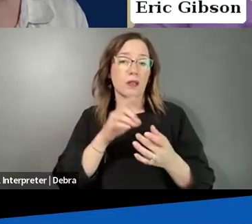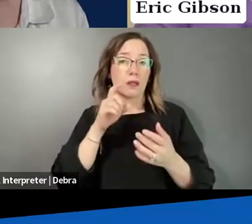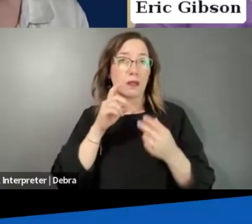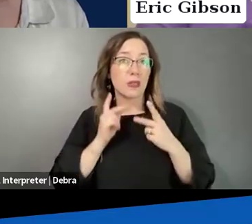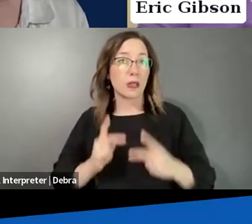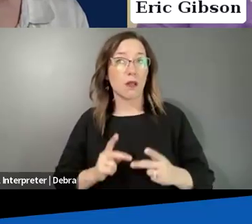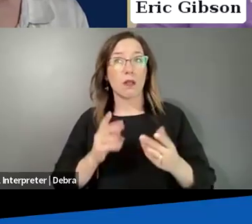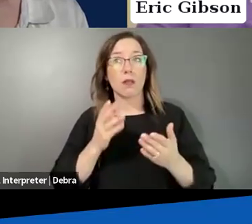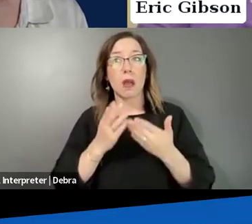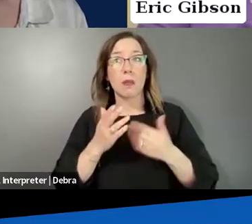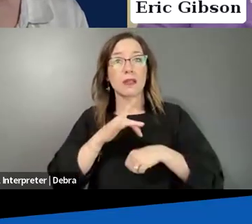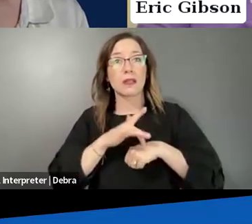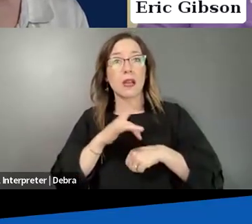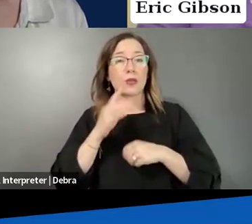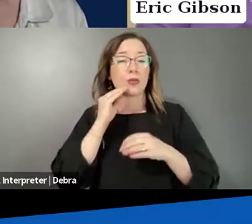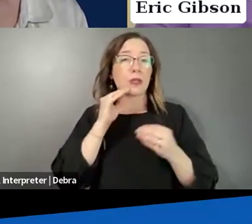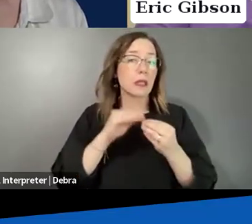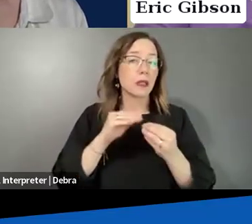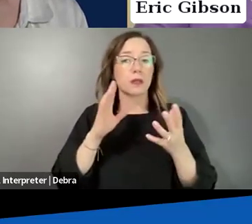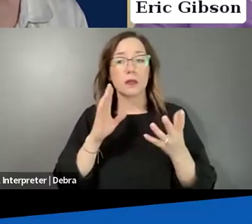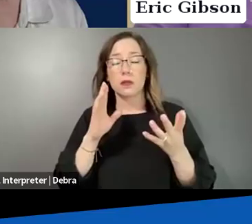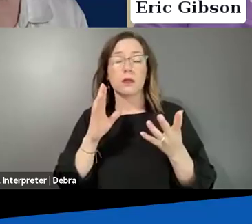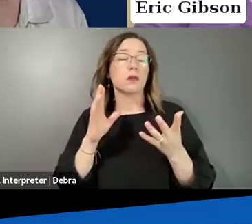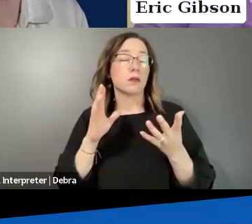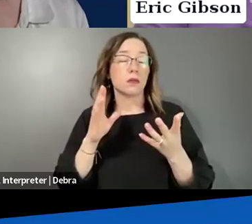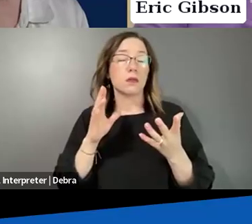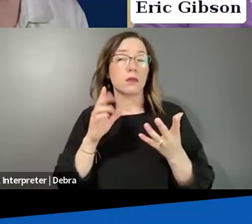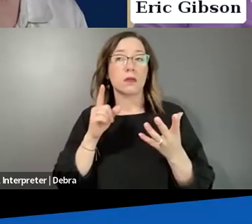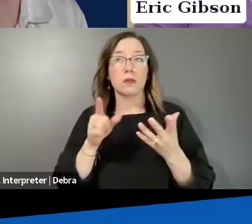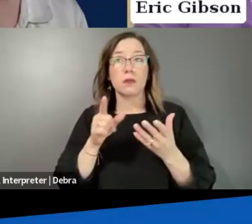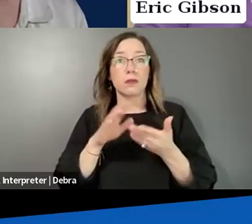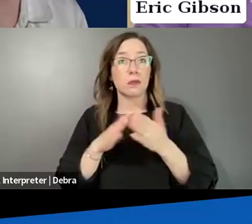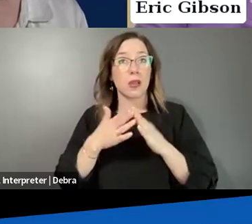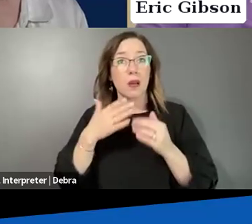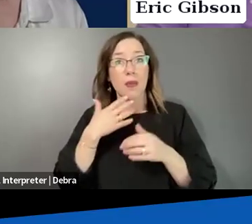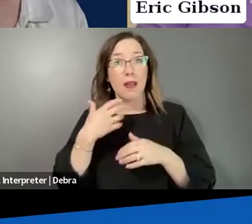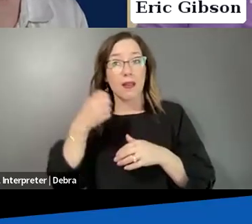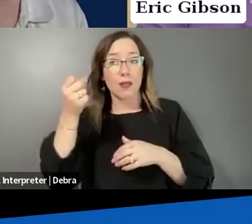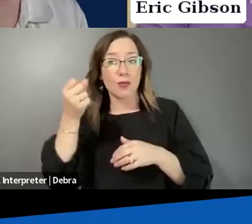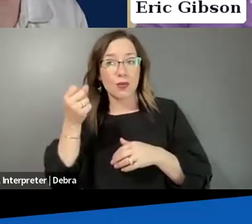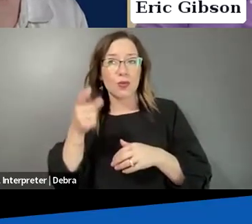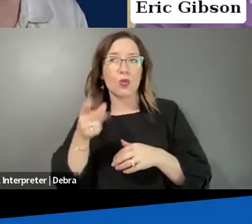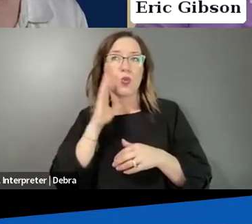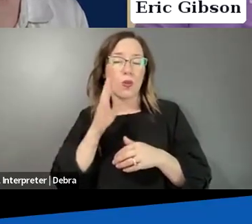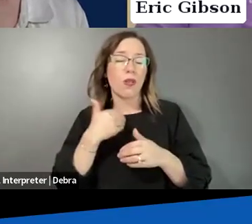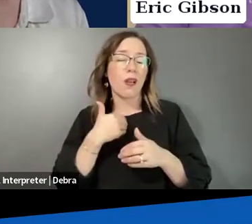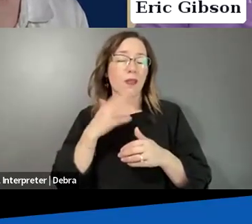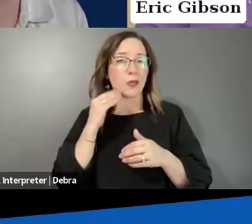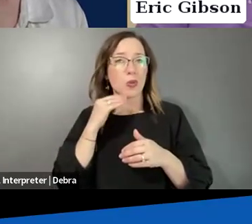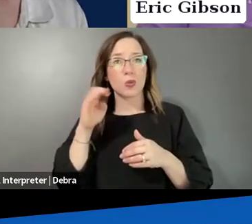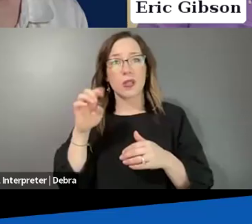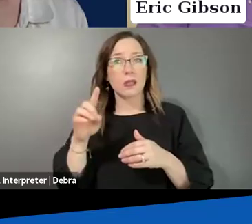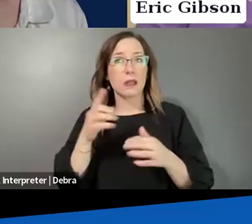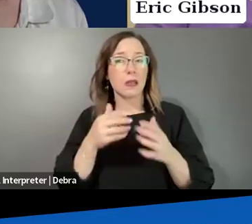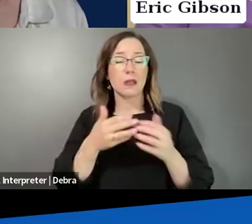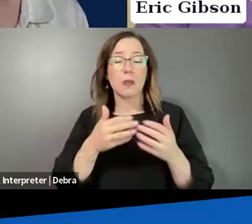be about a touch, a kiss, or whatever. But as long as you age, you are going to have problems with ED. That's